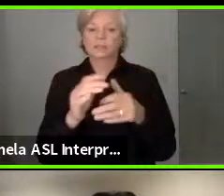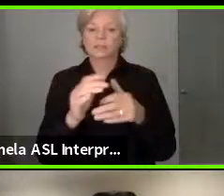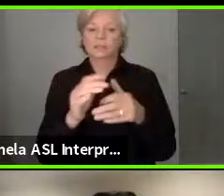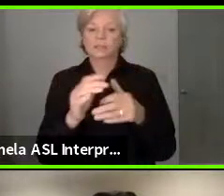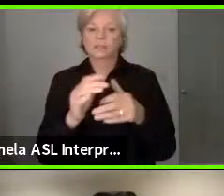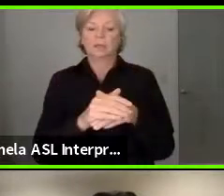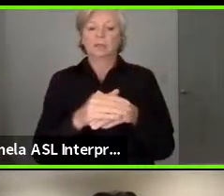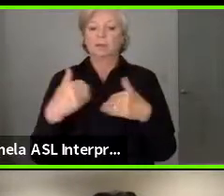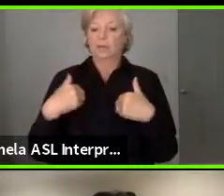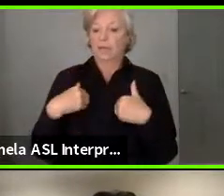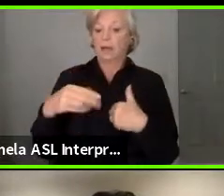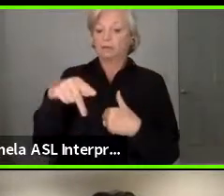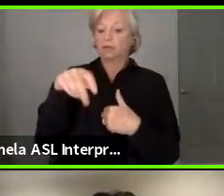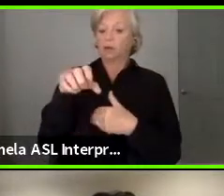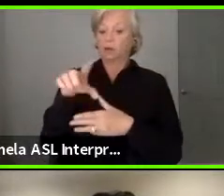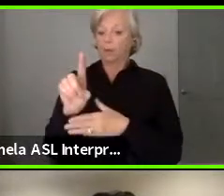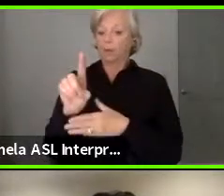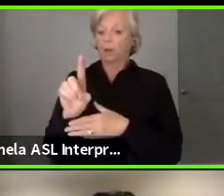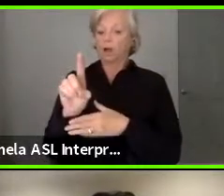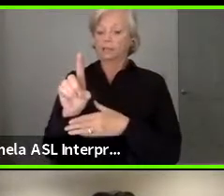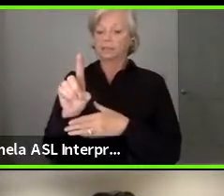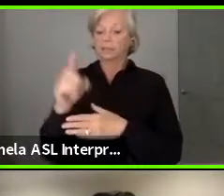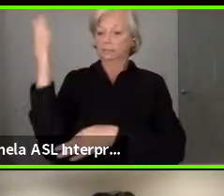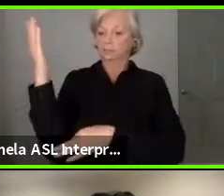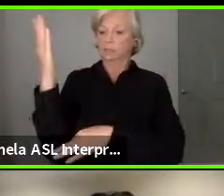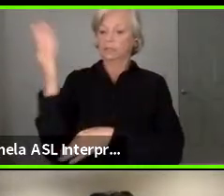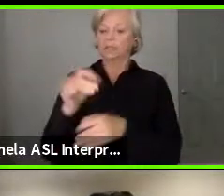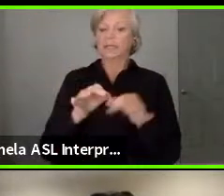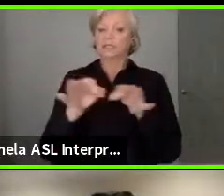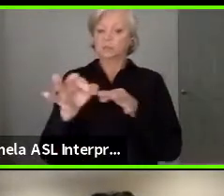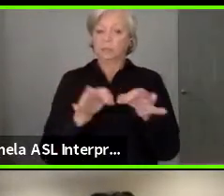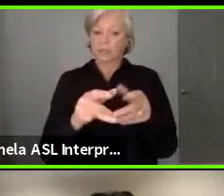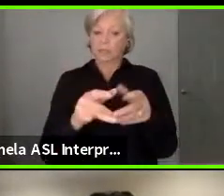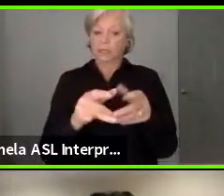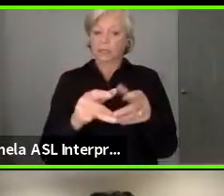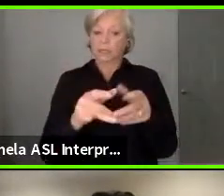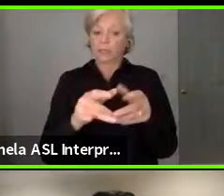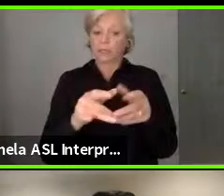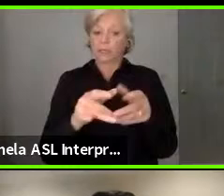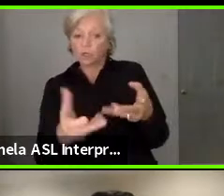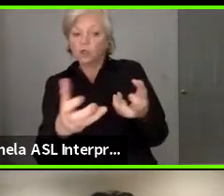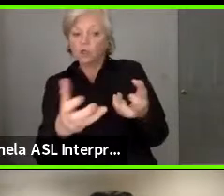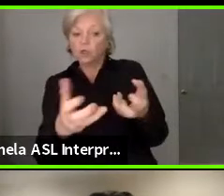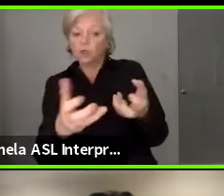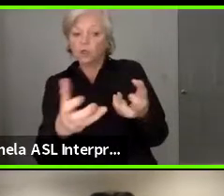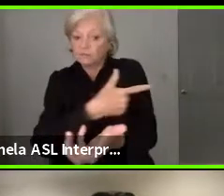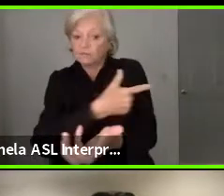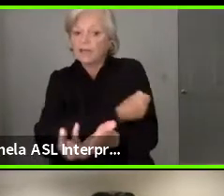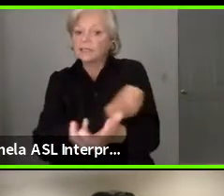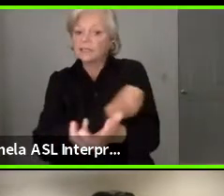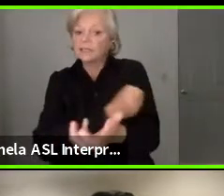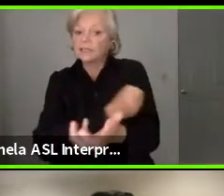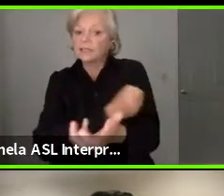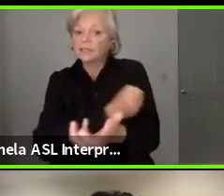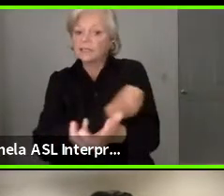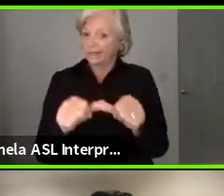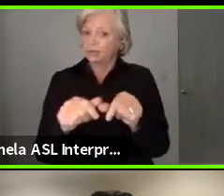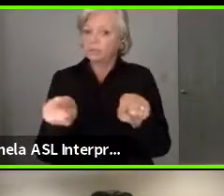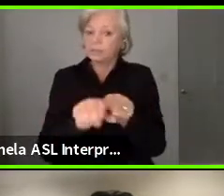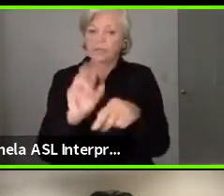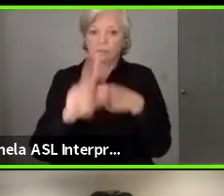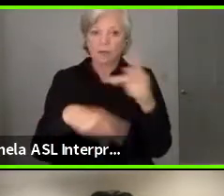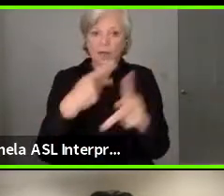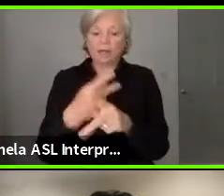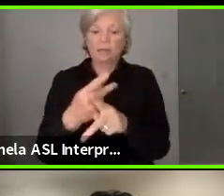people can make an informed decision if, you know, whether they want to mix or if they want to stay with the original the